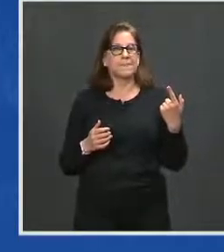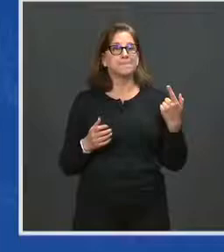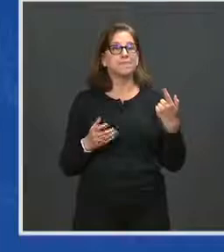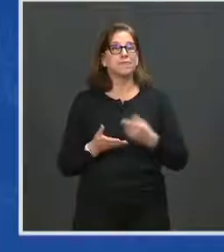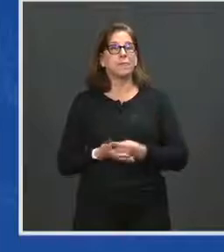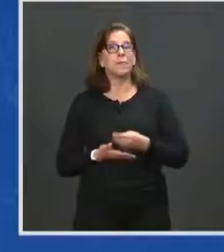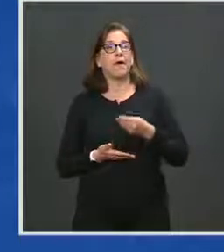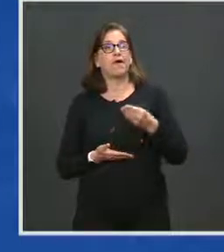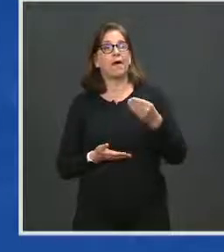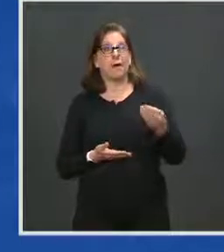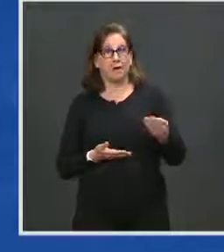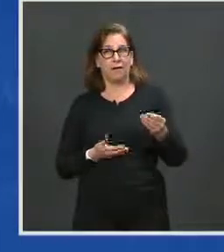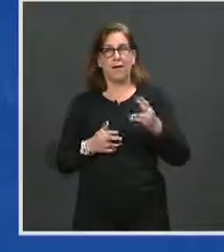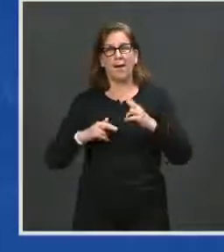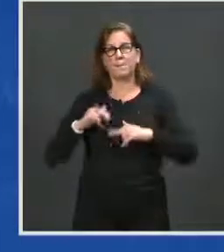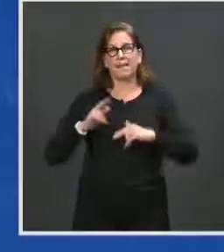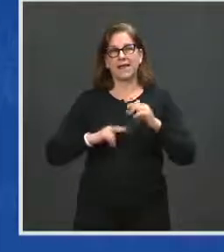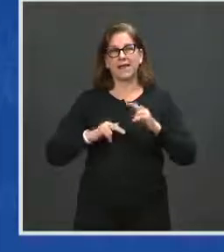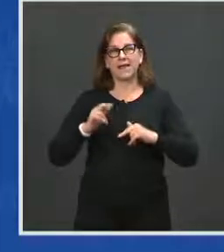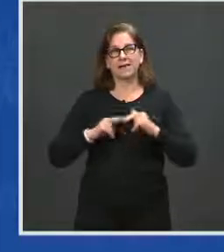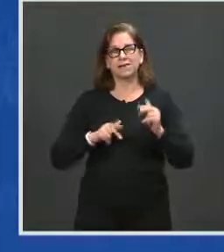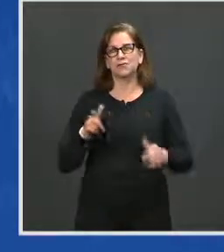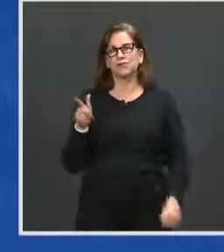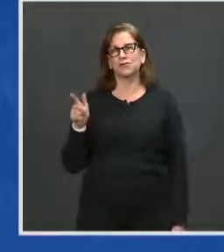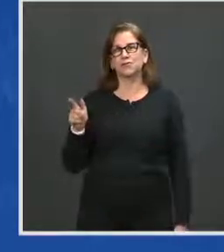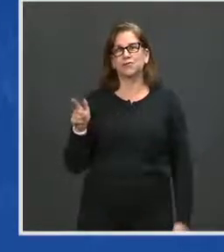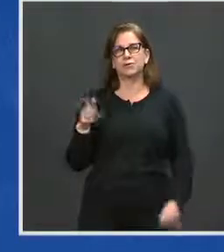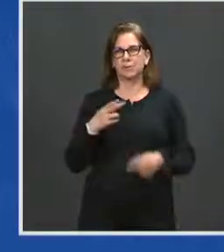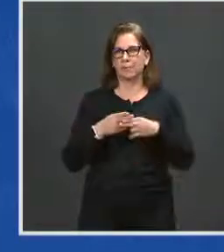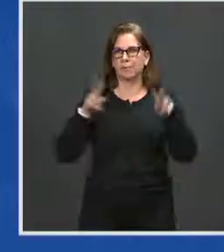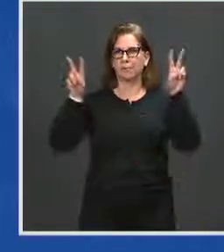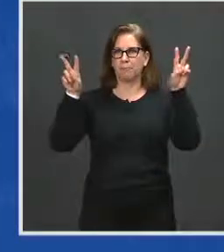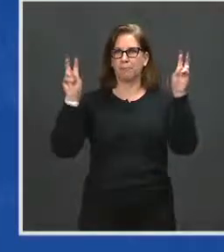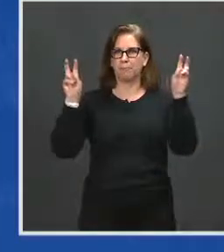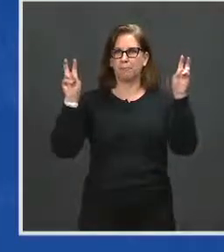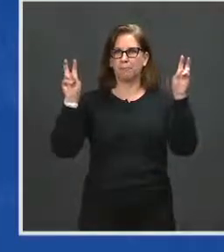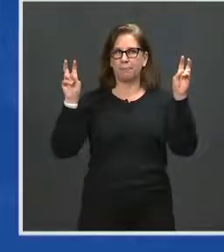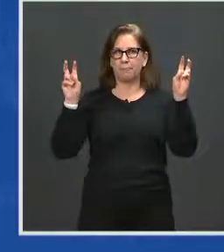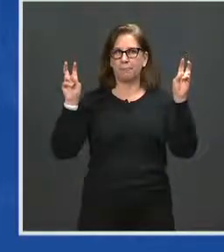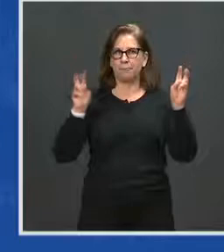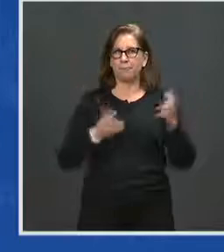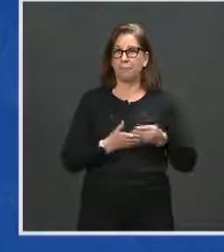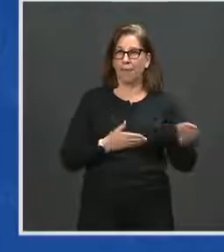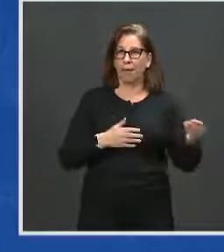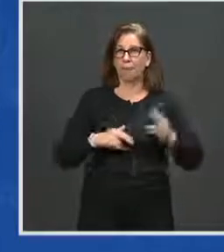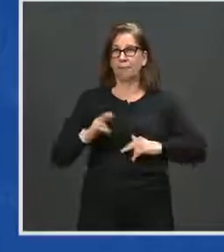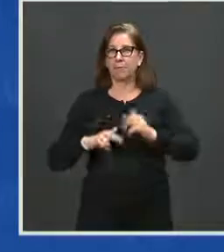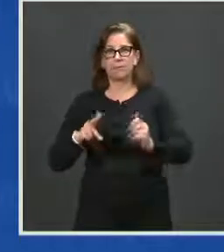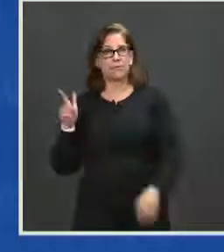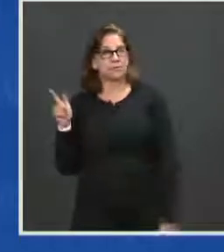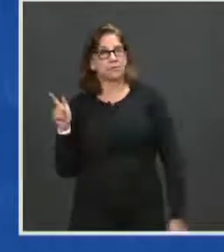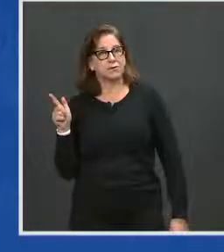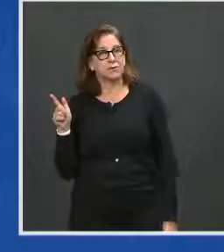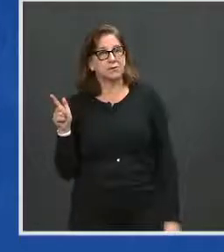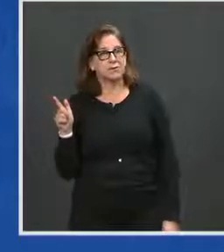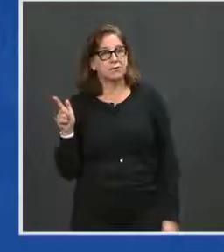kits. Yet because of a gap in the ATF regulations, these kits may not be considered